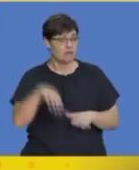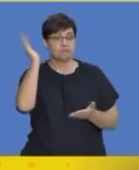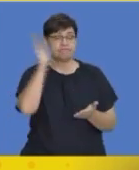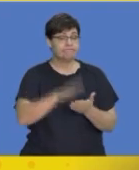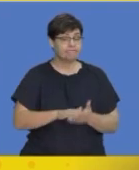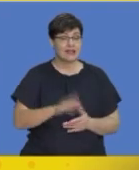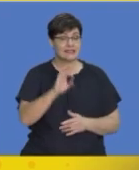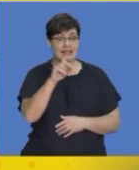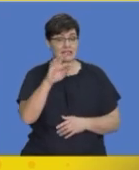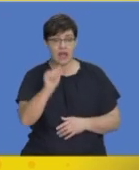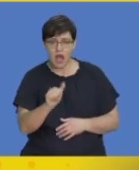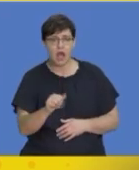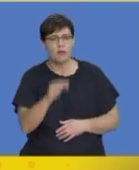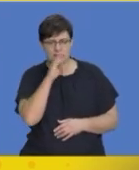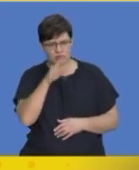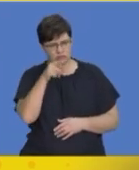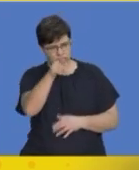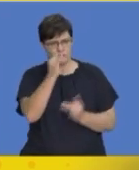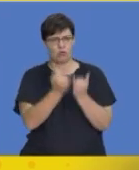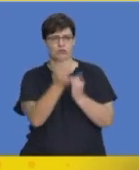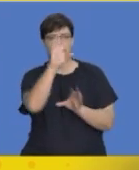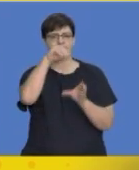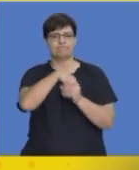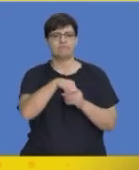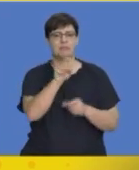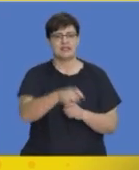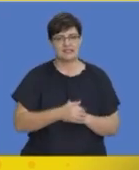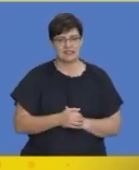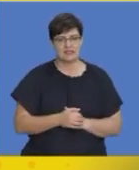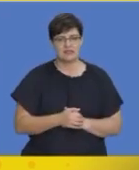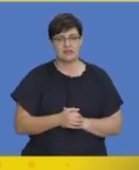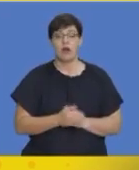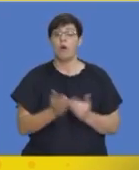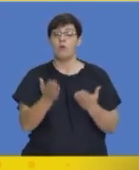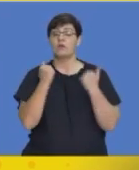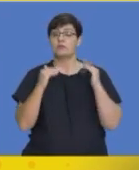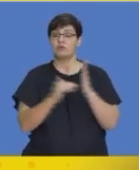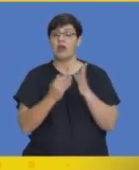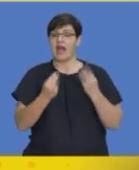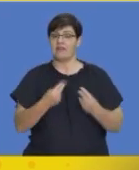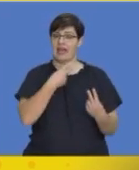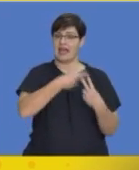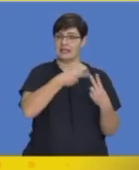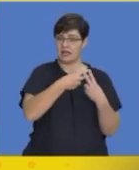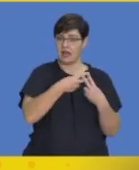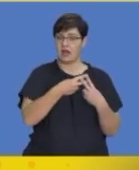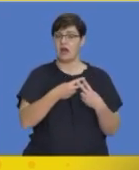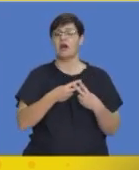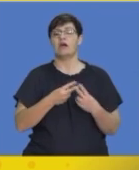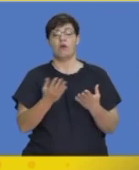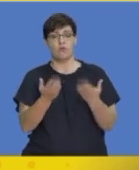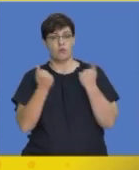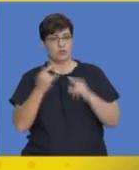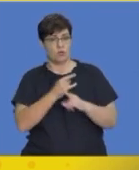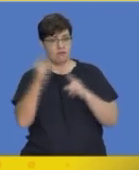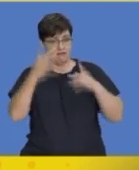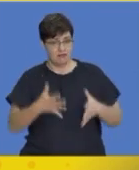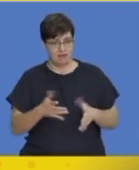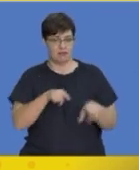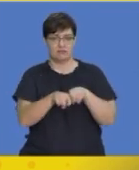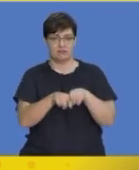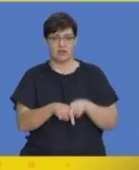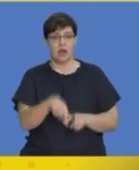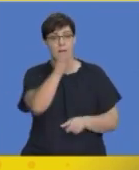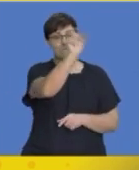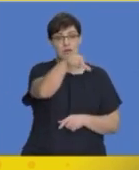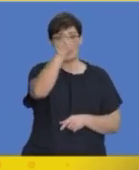out of data, then this next competition is just for you. Waza Matrix is bringing you the hashtag Waza Winner competition, where